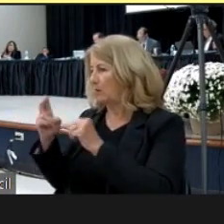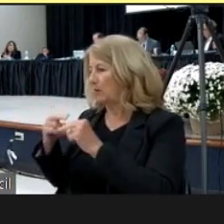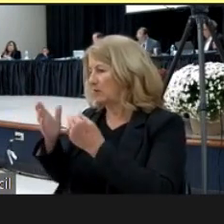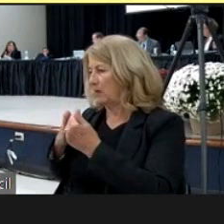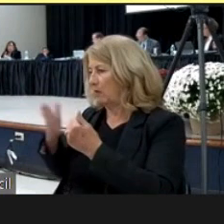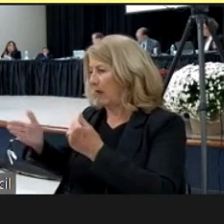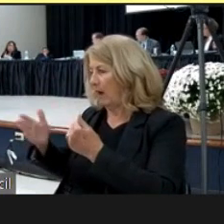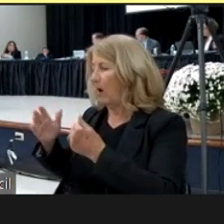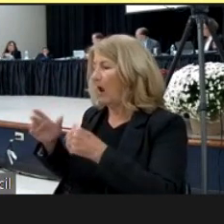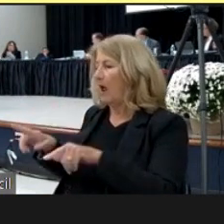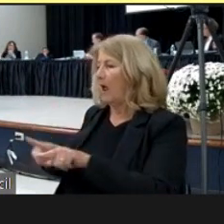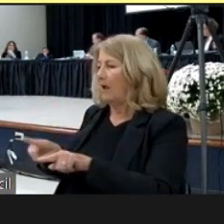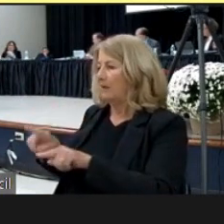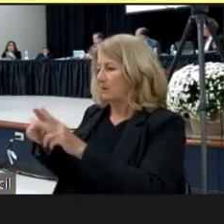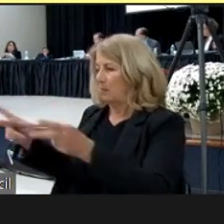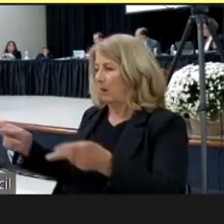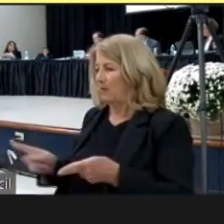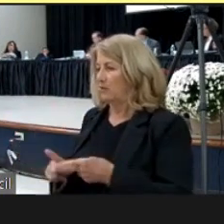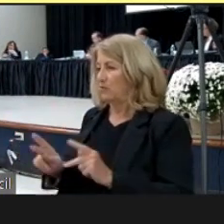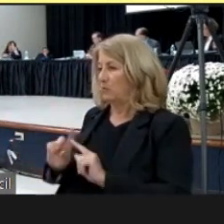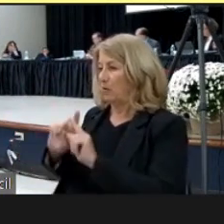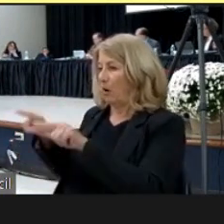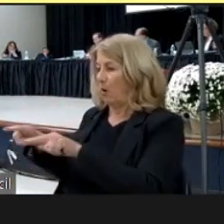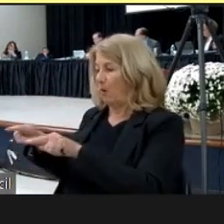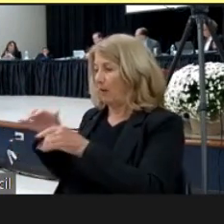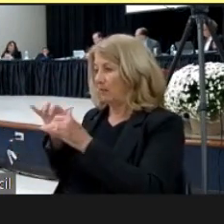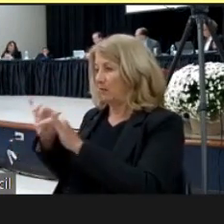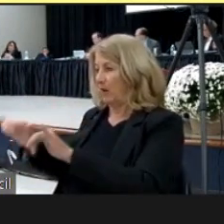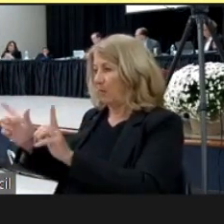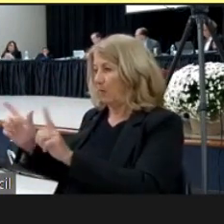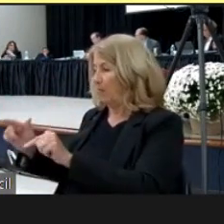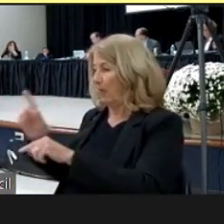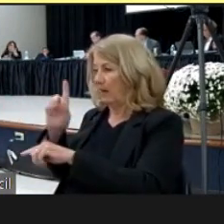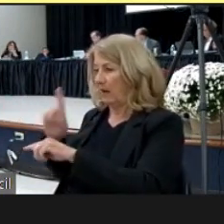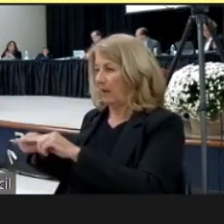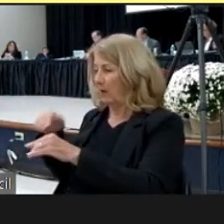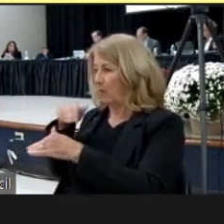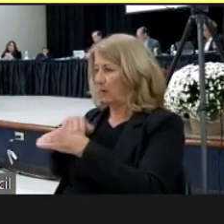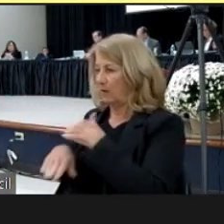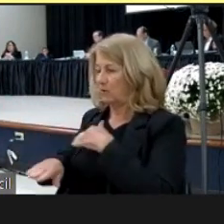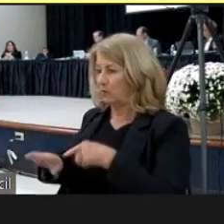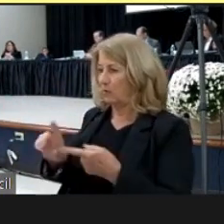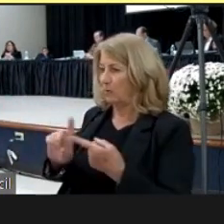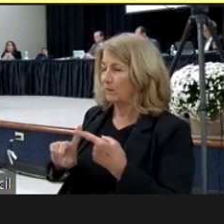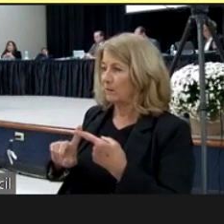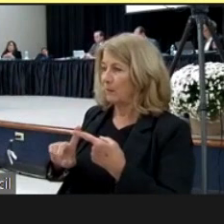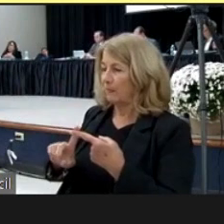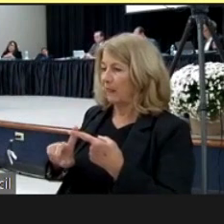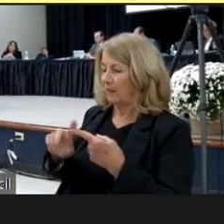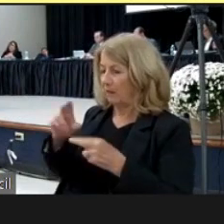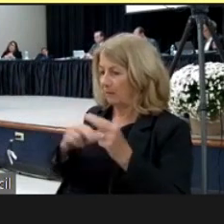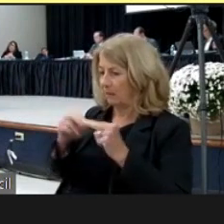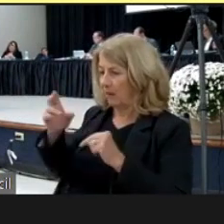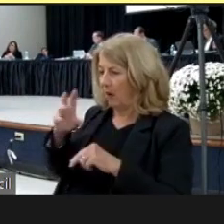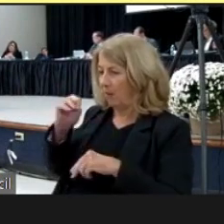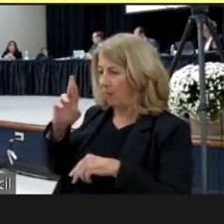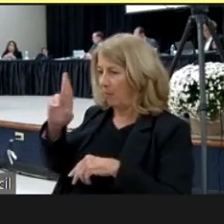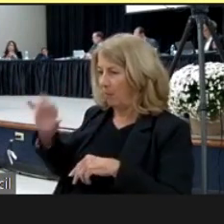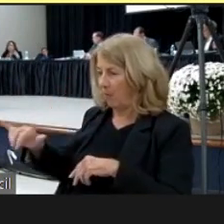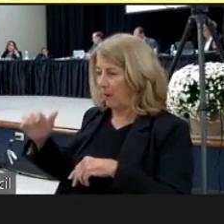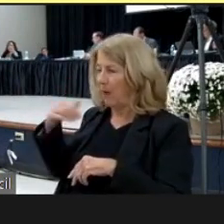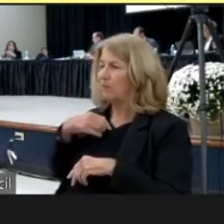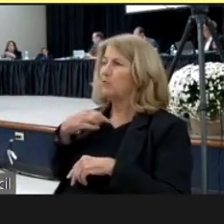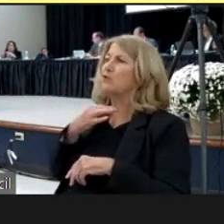to go and stay when they can't get into the facility on Mary. So I was just wondering if we